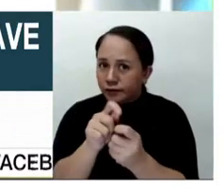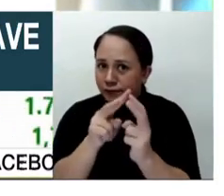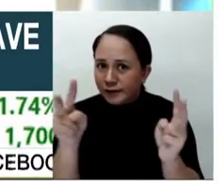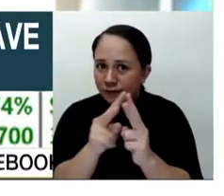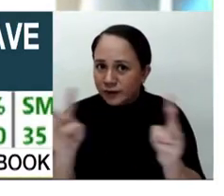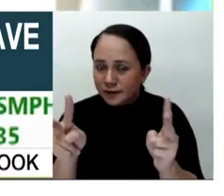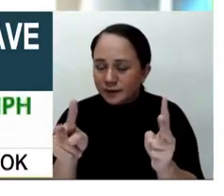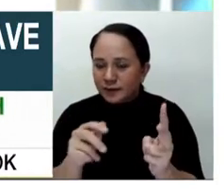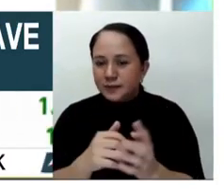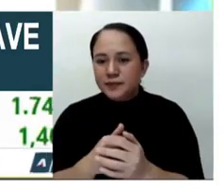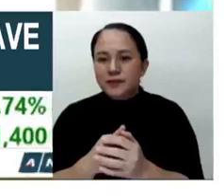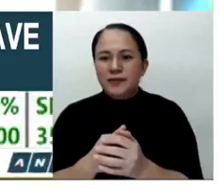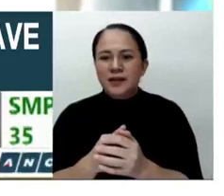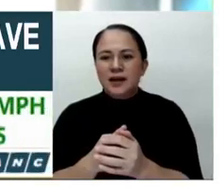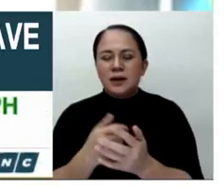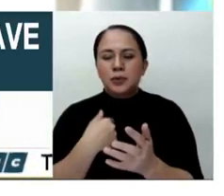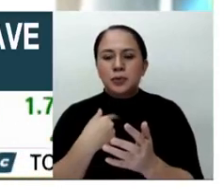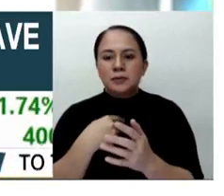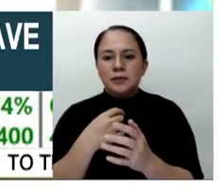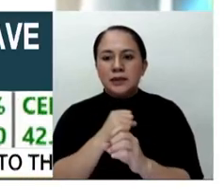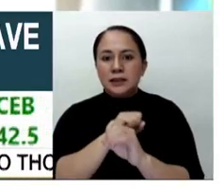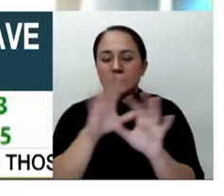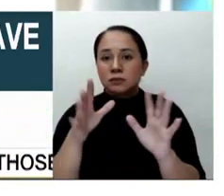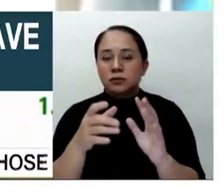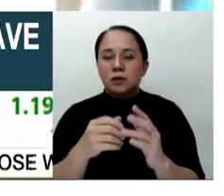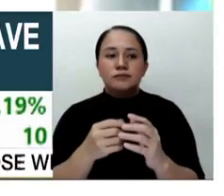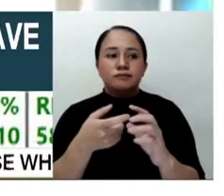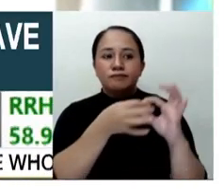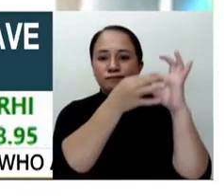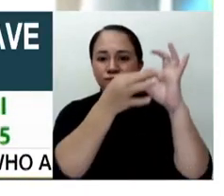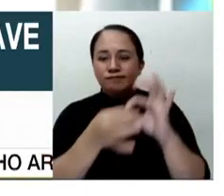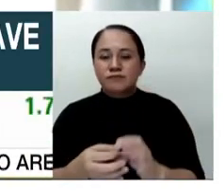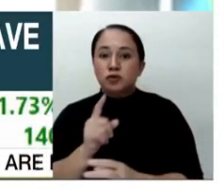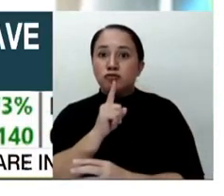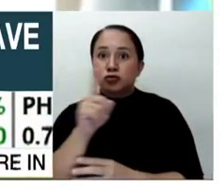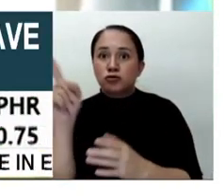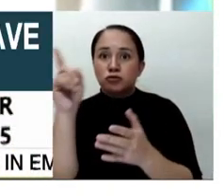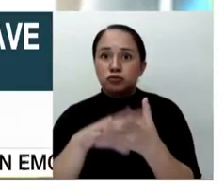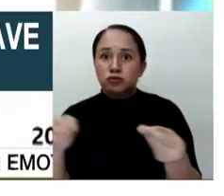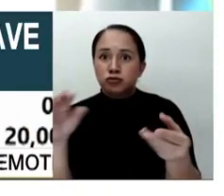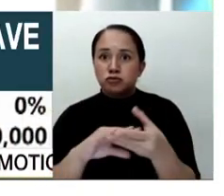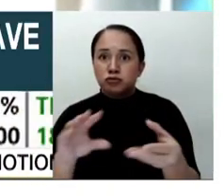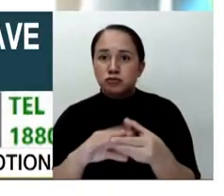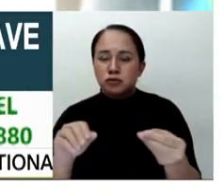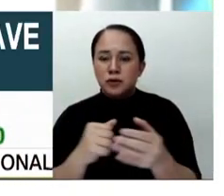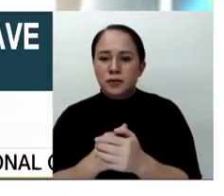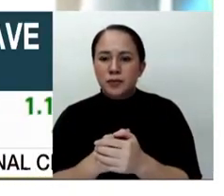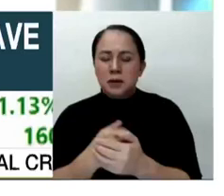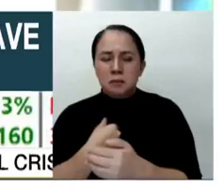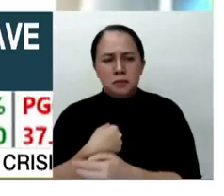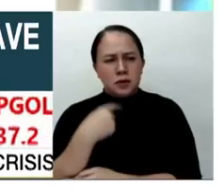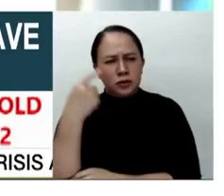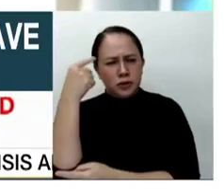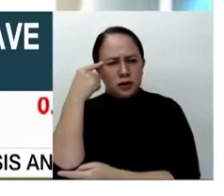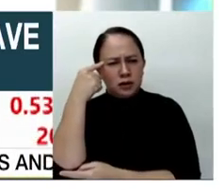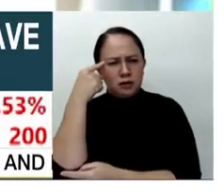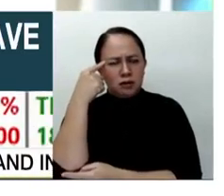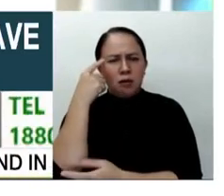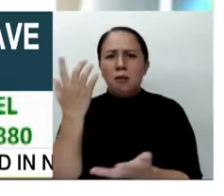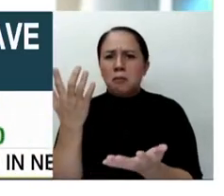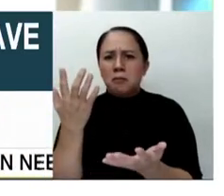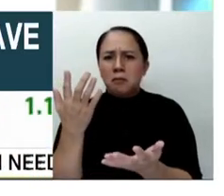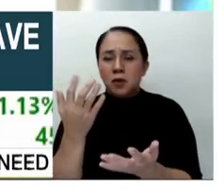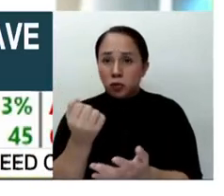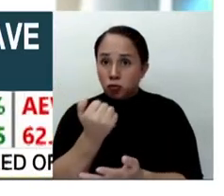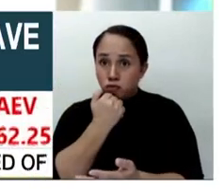to eh, parang inspired by a true story, no? Yung movie. Yeah. So parang inisip ko, oh nga no, masama bang